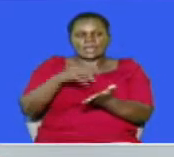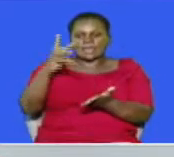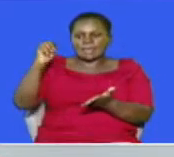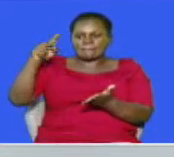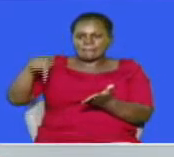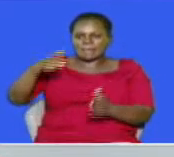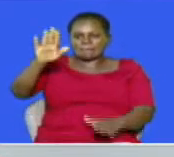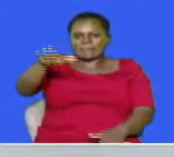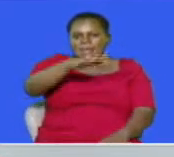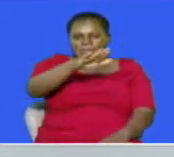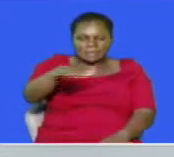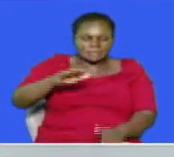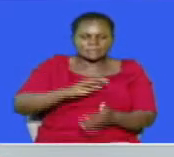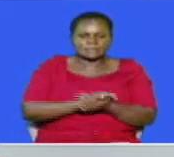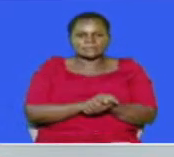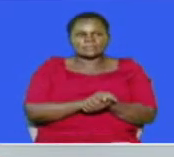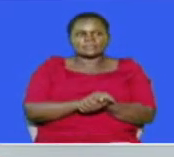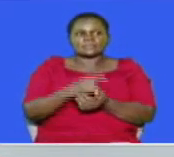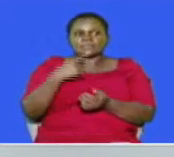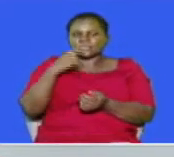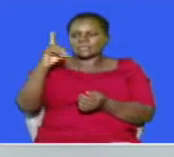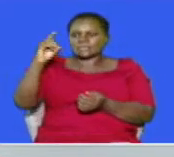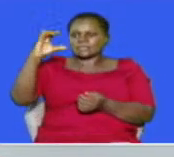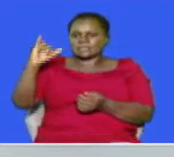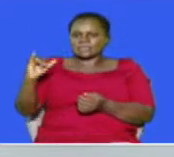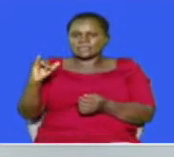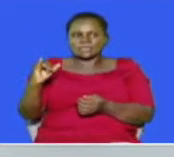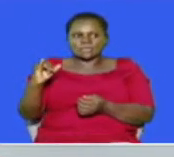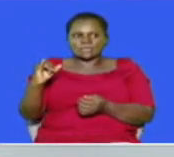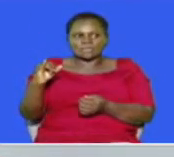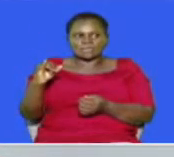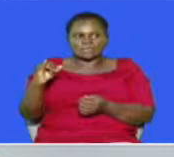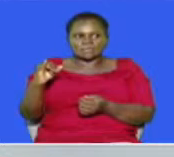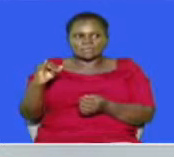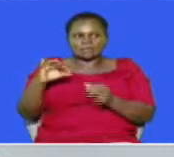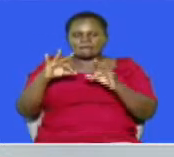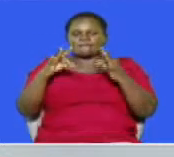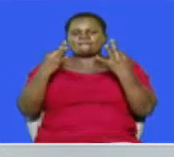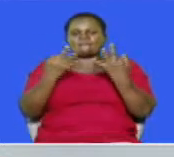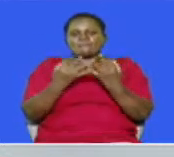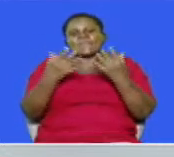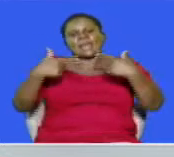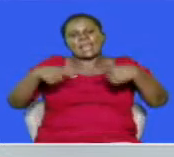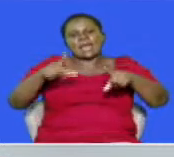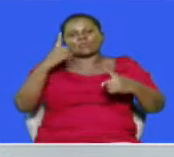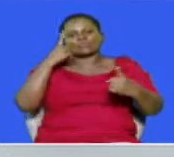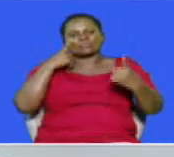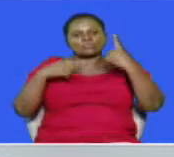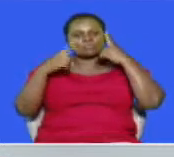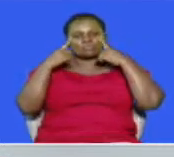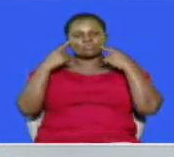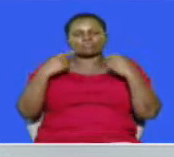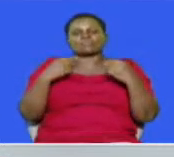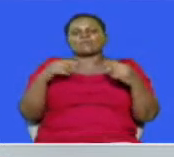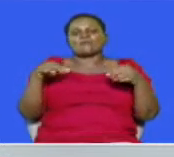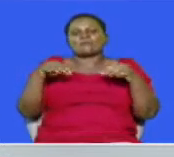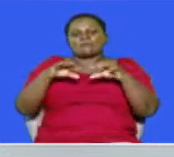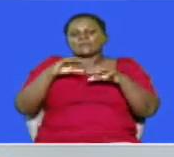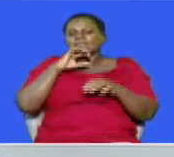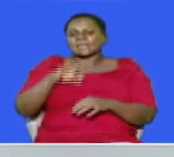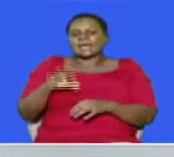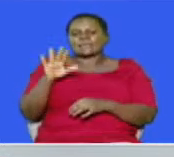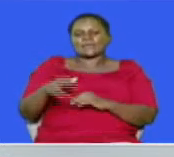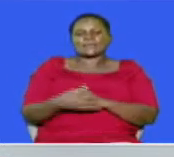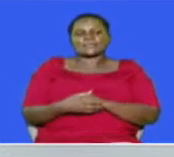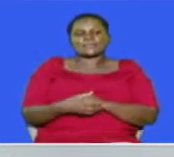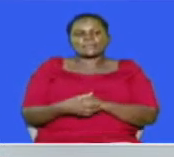of Parliament Rigathi Gachagua, told the DCI to give the Sankok family time to mourn their loved one. KTN's Moege William with